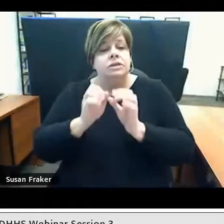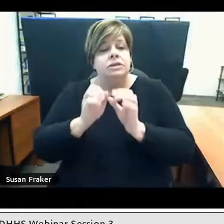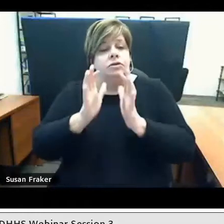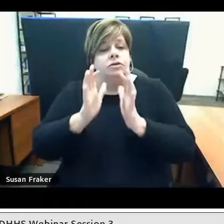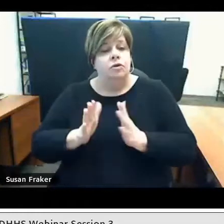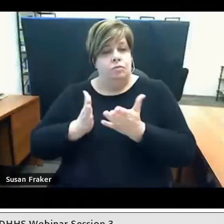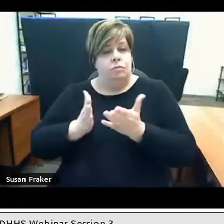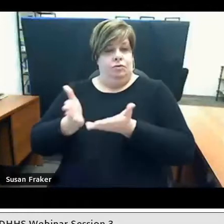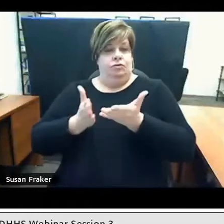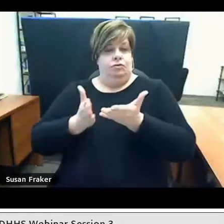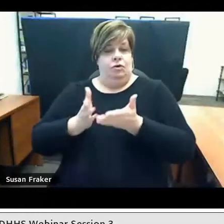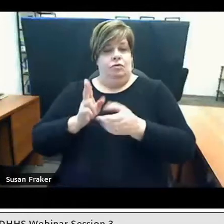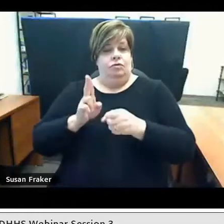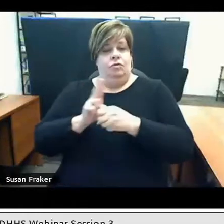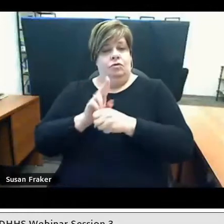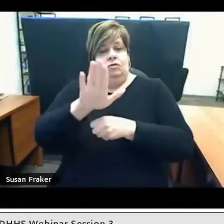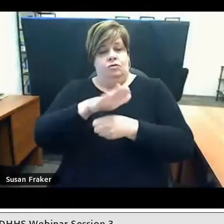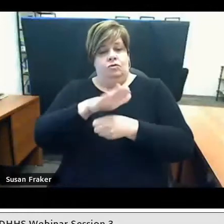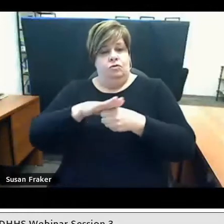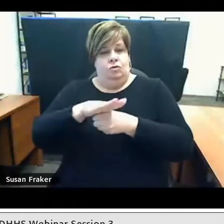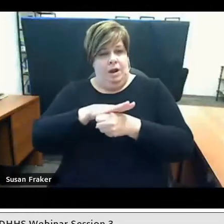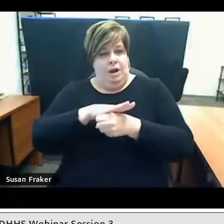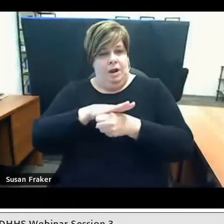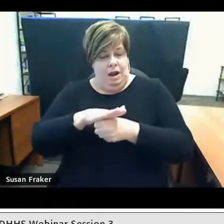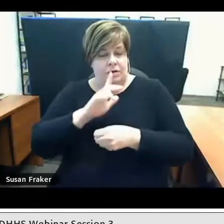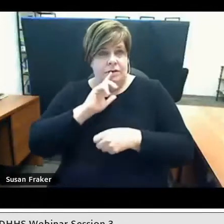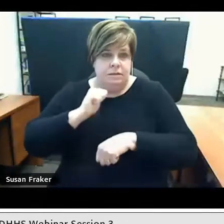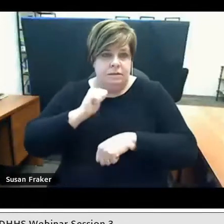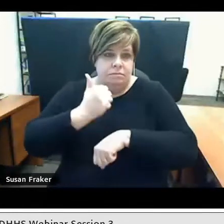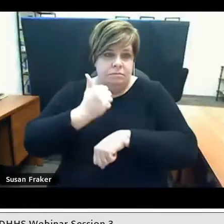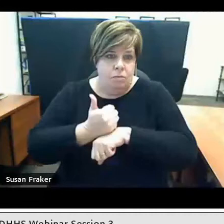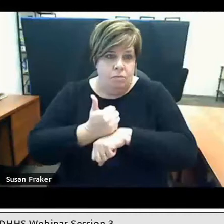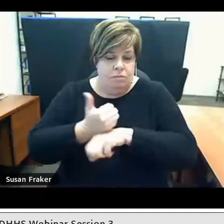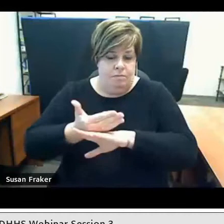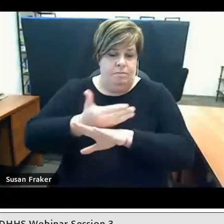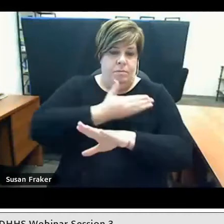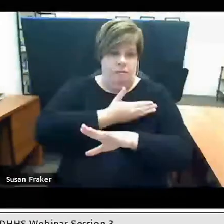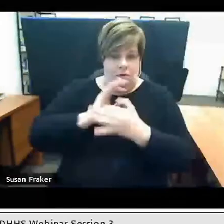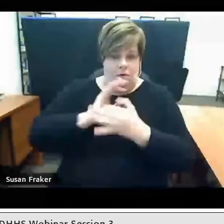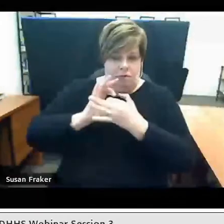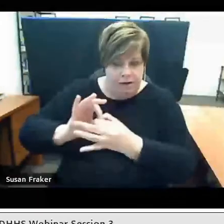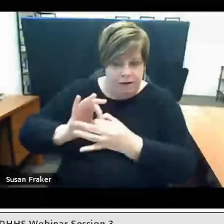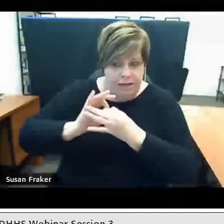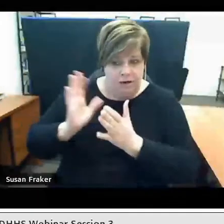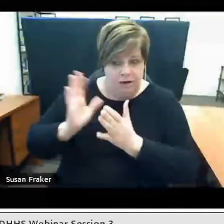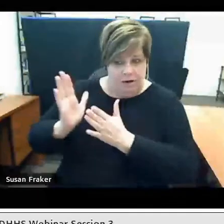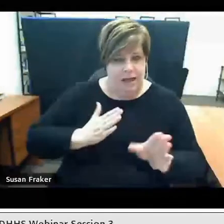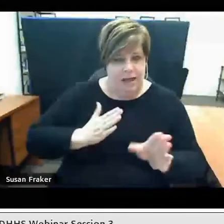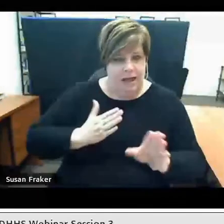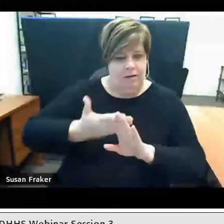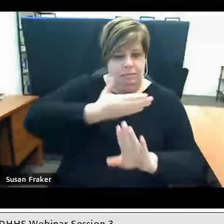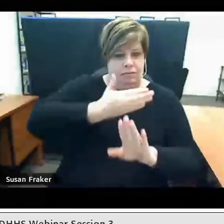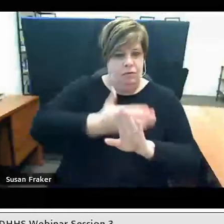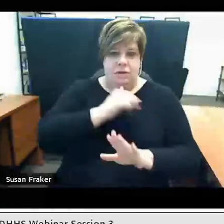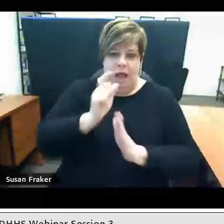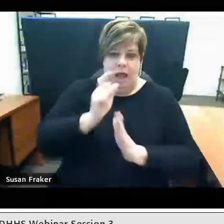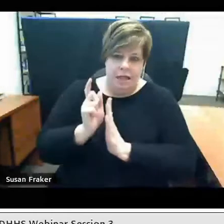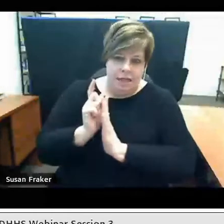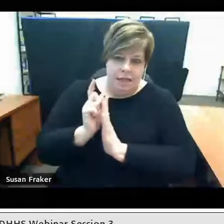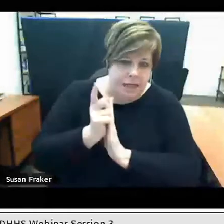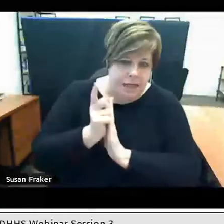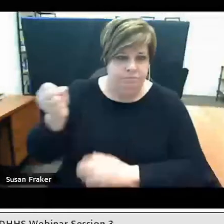that you use in your area, because it's very important to establish those relationships and to plan ahead so that you're not waiting until the